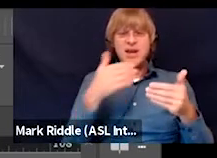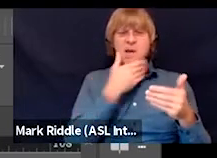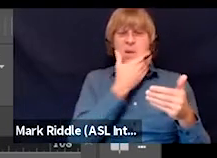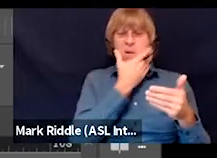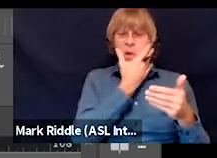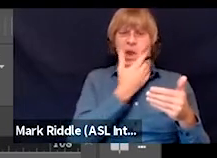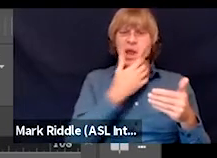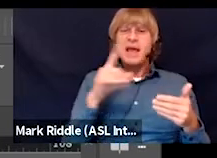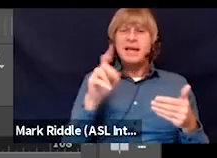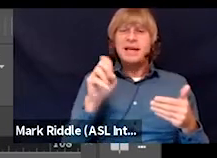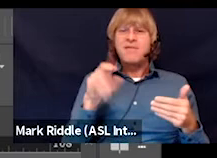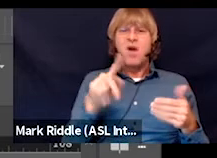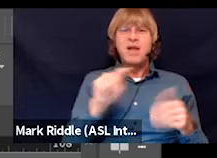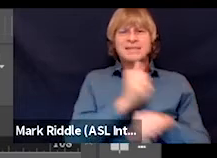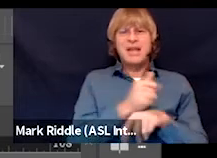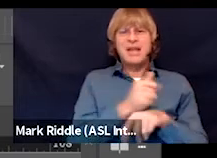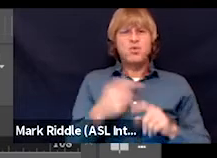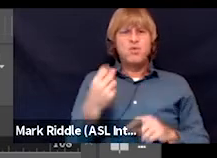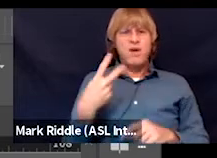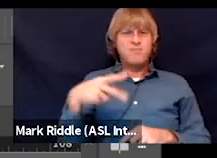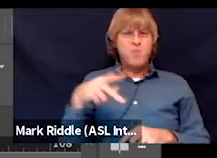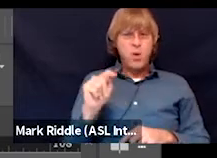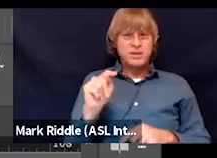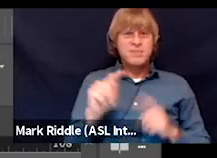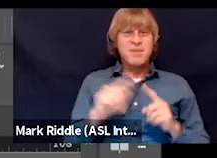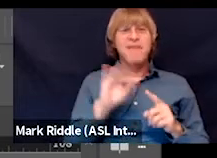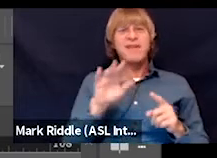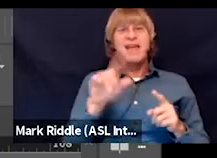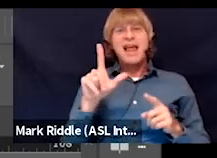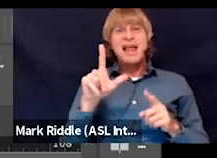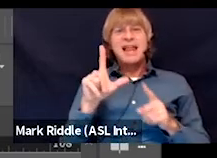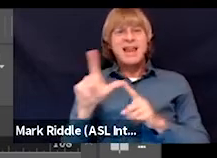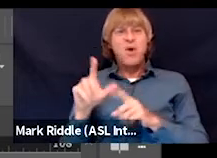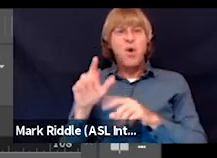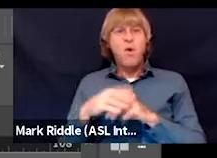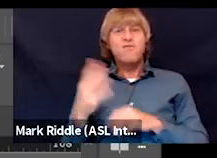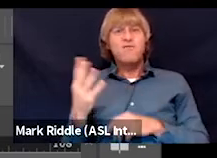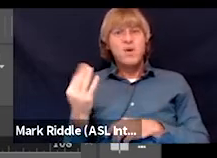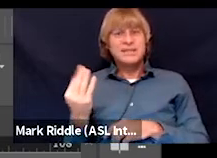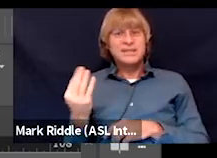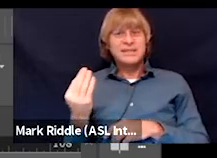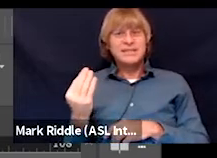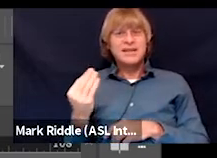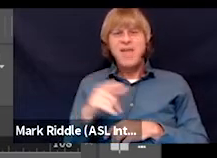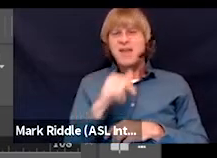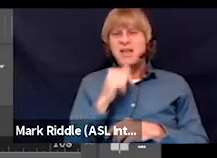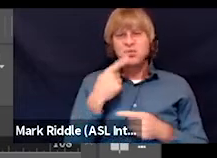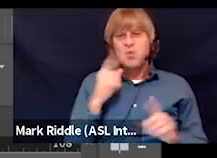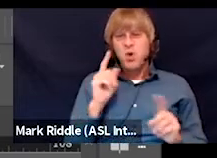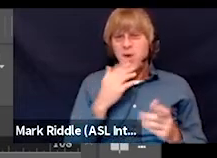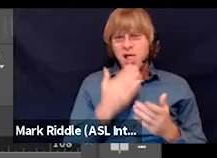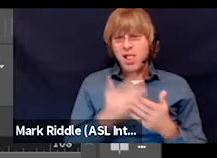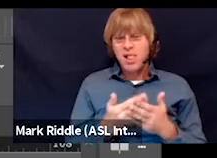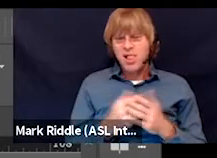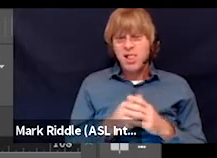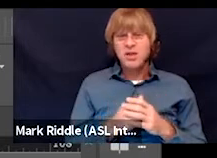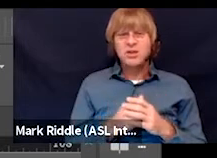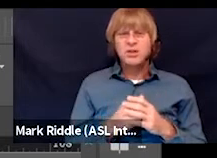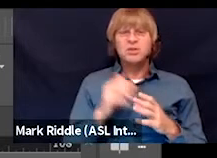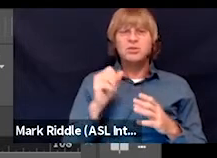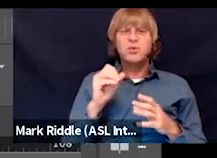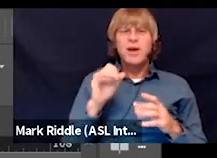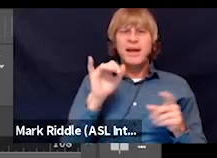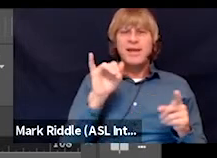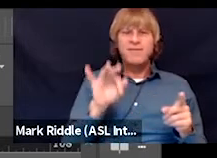default is set to 12 points. Well, if your leading is on 14, that doesn't work so well. So